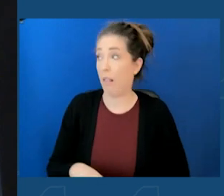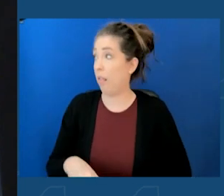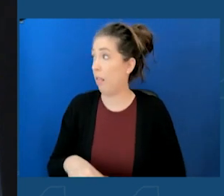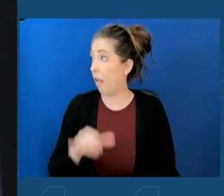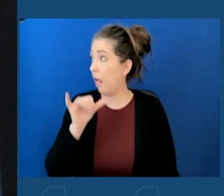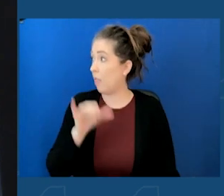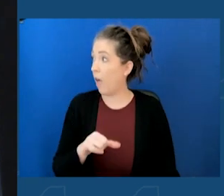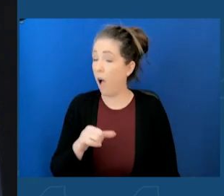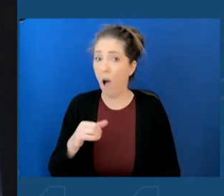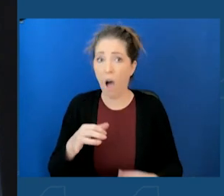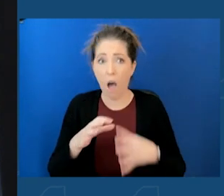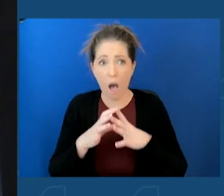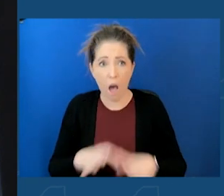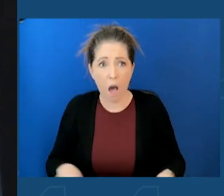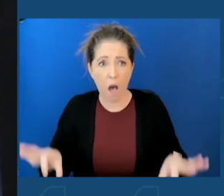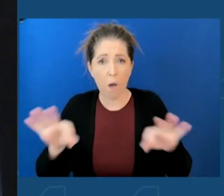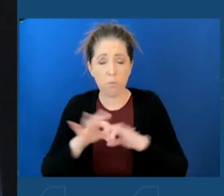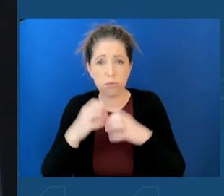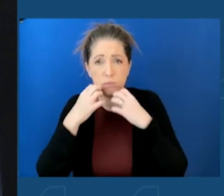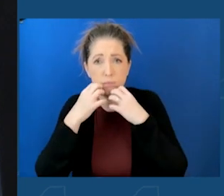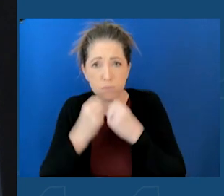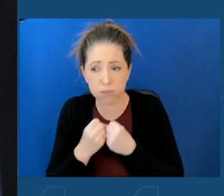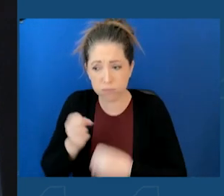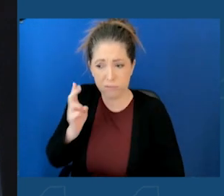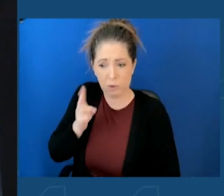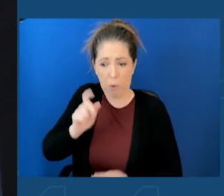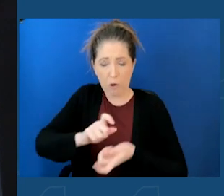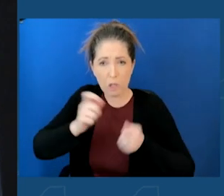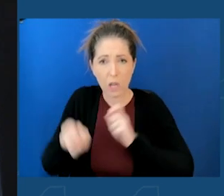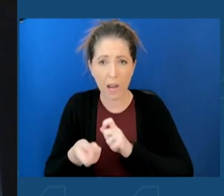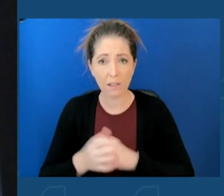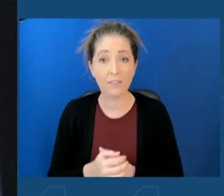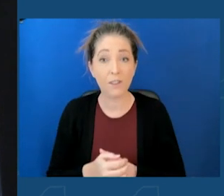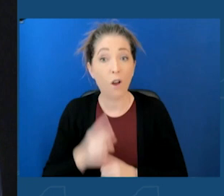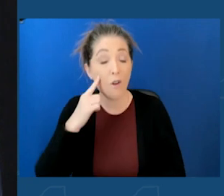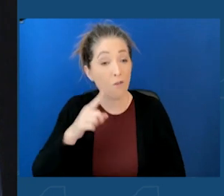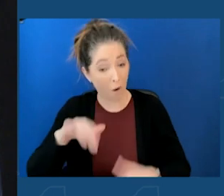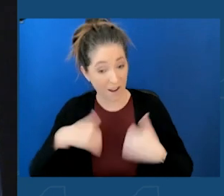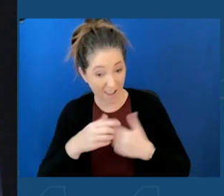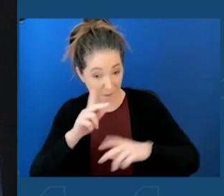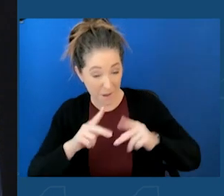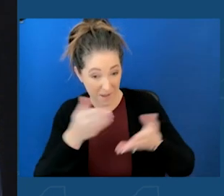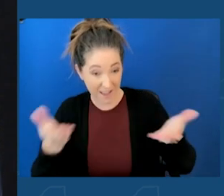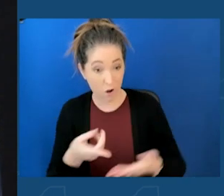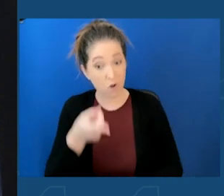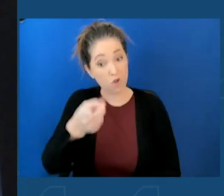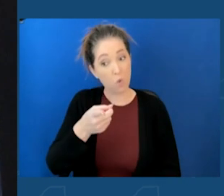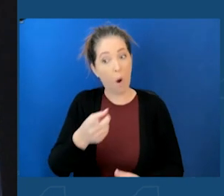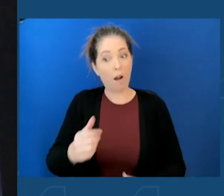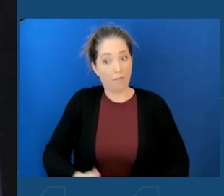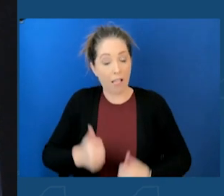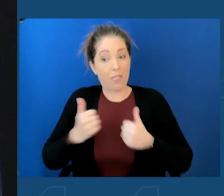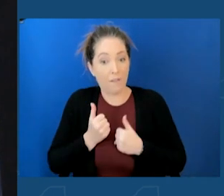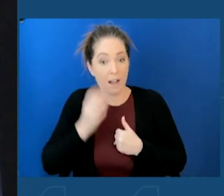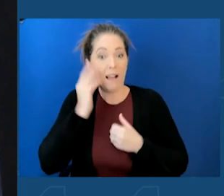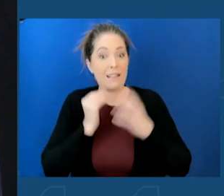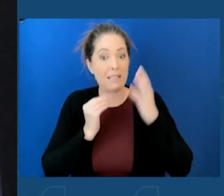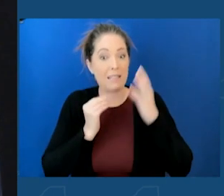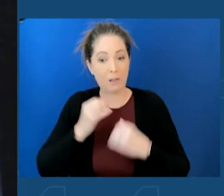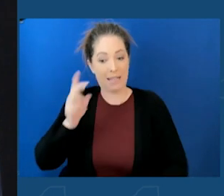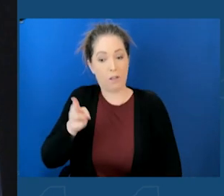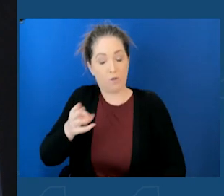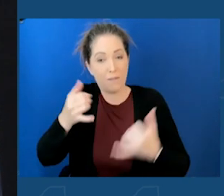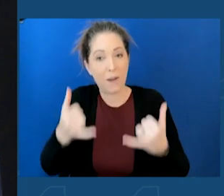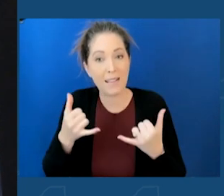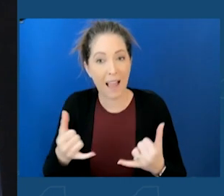meaningful, historical change. And for the young people here, you are actually living history. Roger reminded me that we've